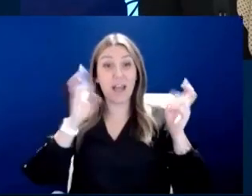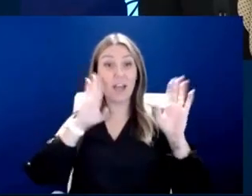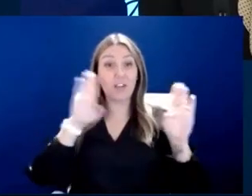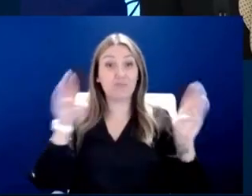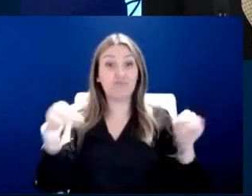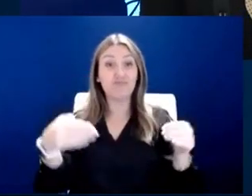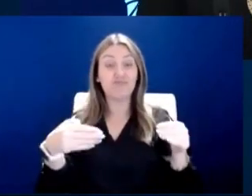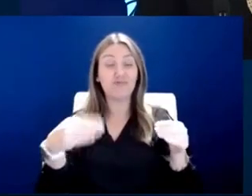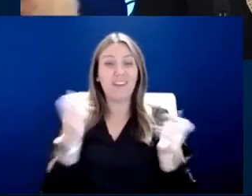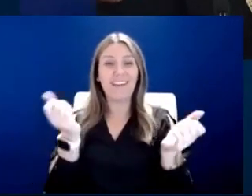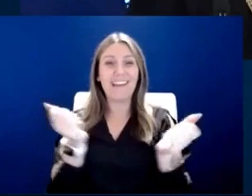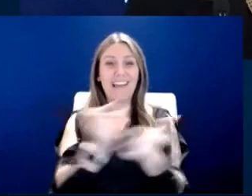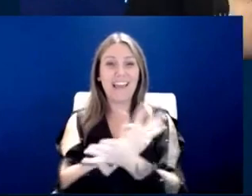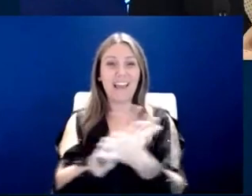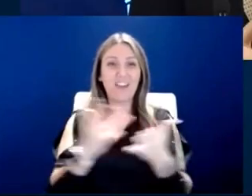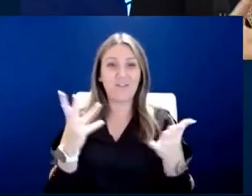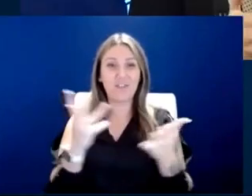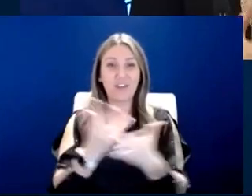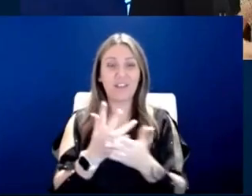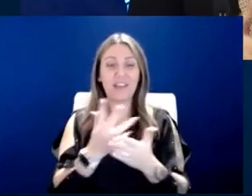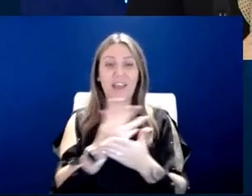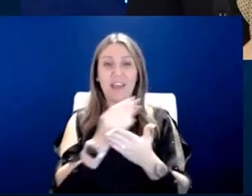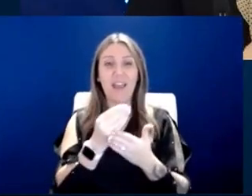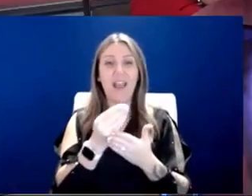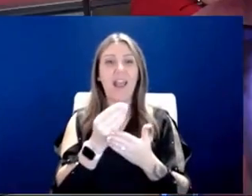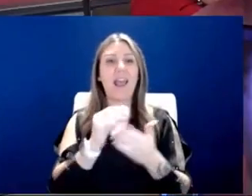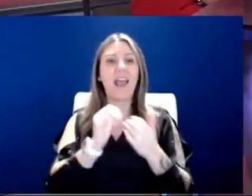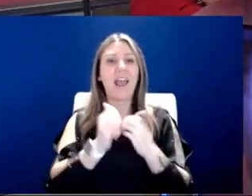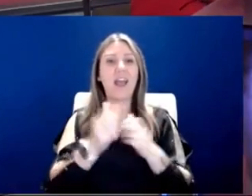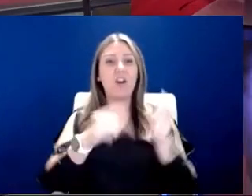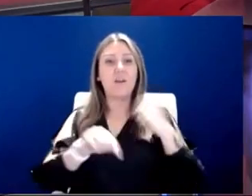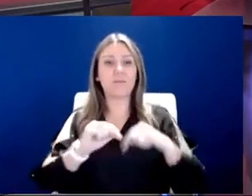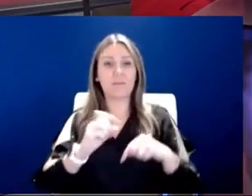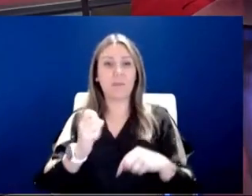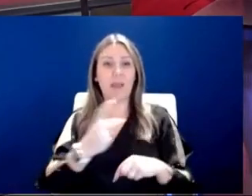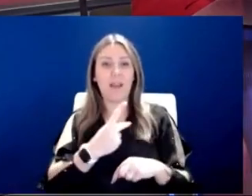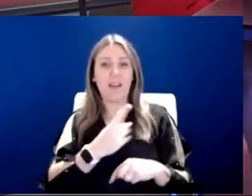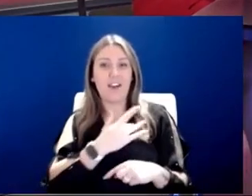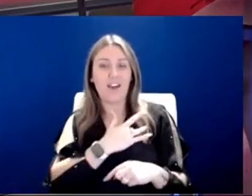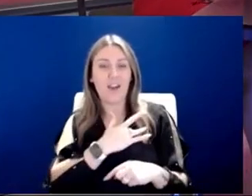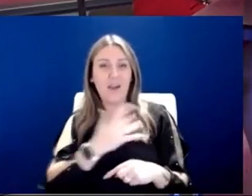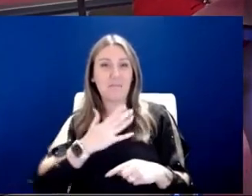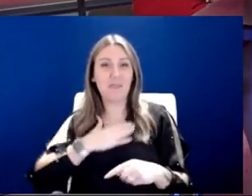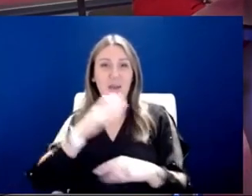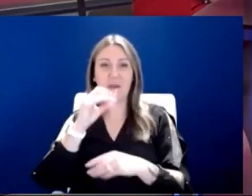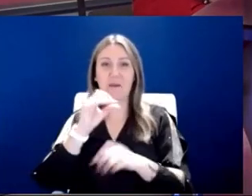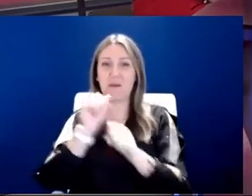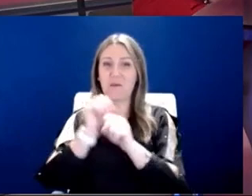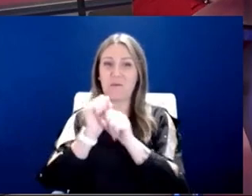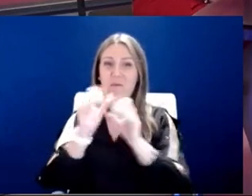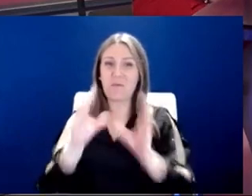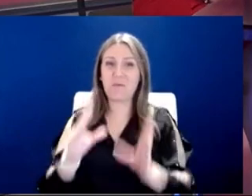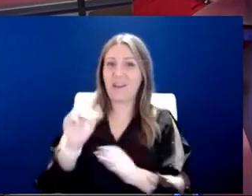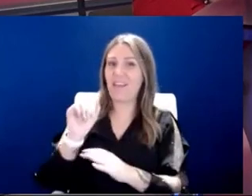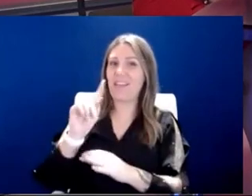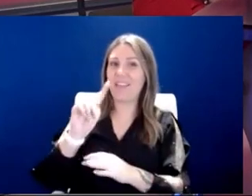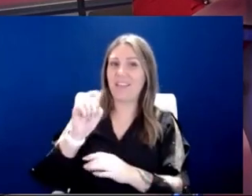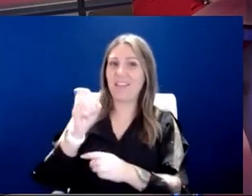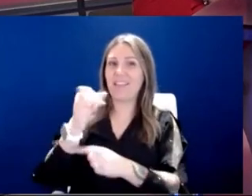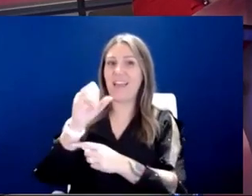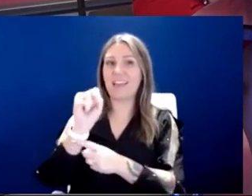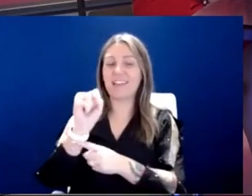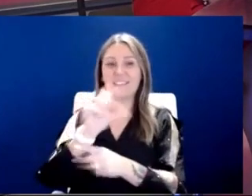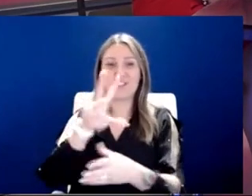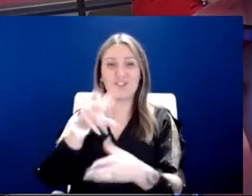everything and how it comes back to the heart. My coworker and good friend, Alexis Del Cid, is hosting the show, and she joins me now. How are you? Good